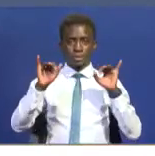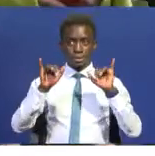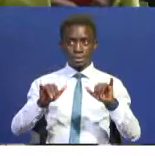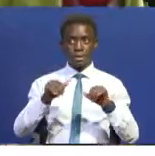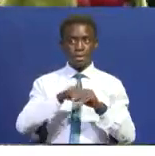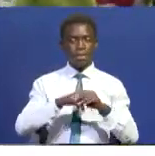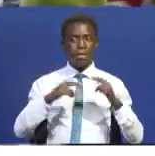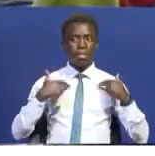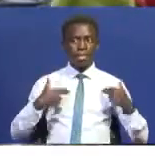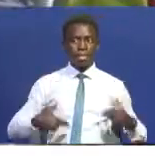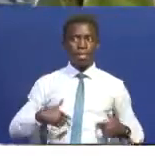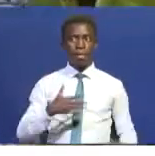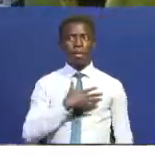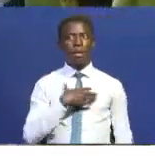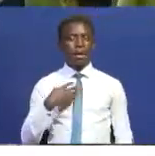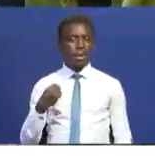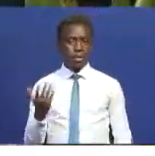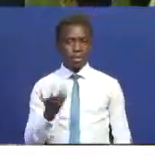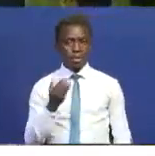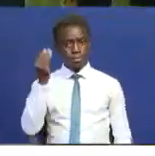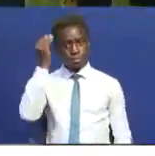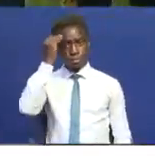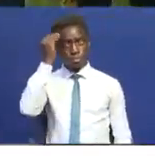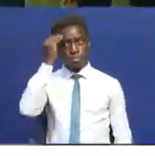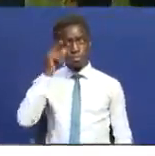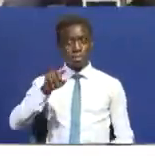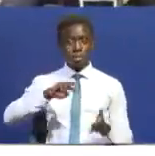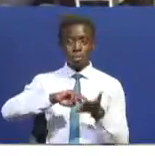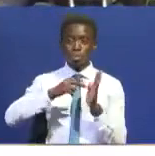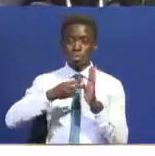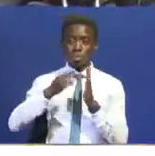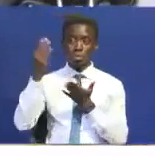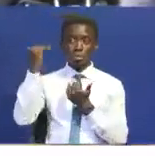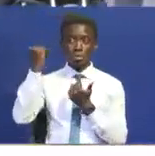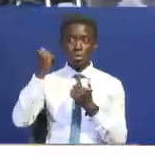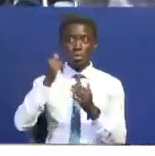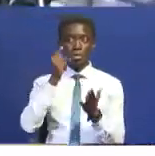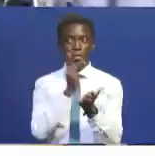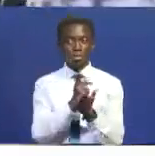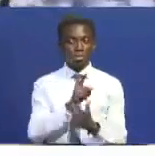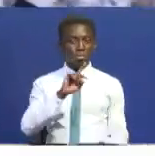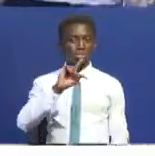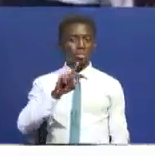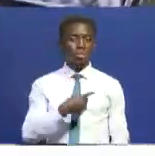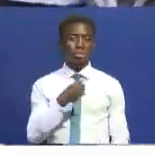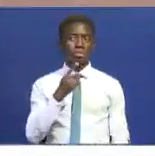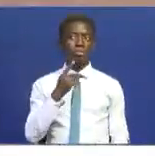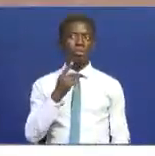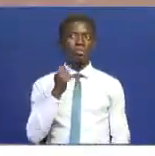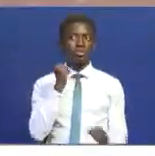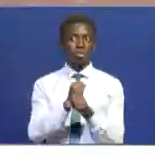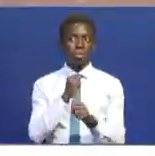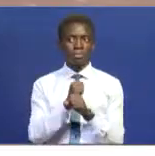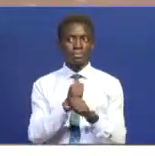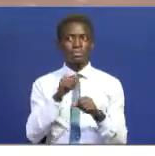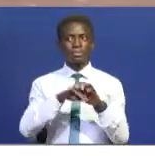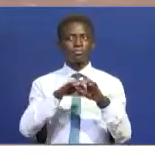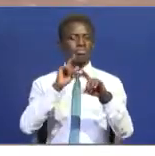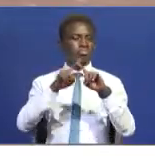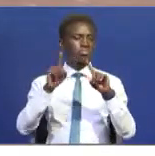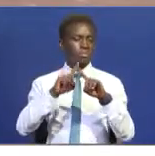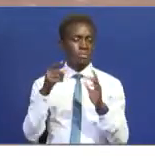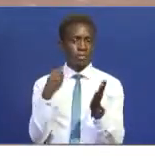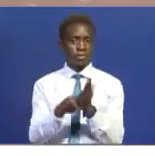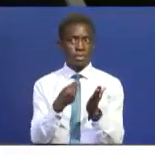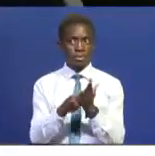in the health and education sector. The project is expected to maintain nearly 100,000 jobs in the various sectors financed,